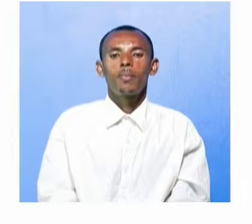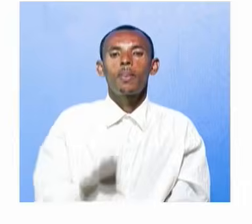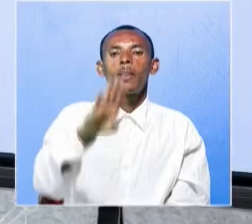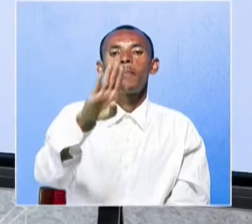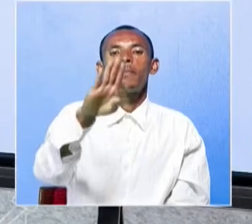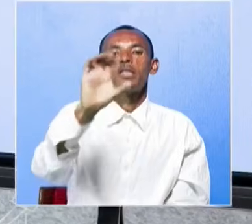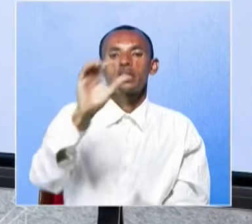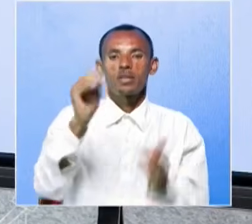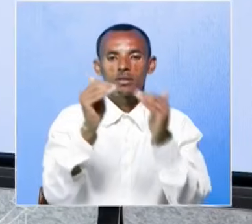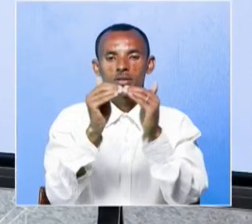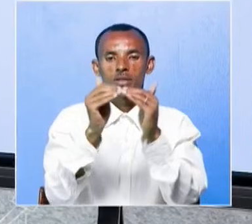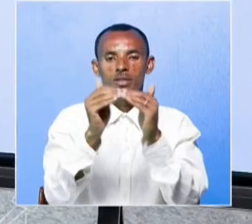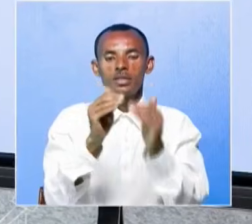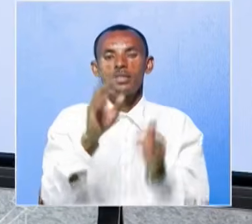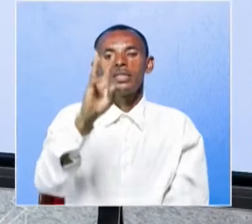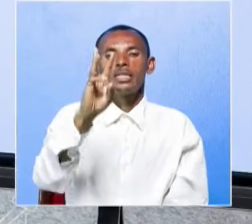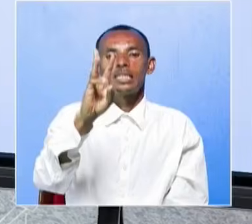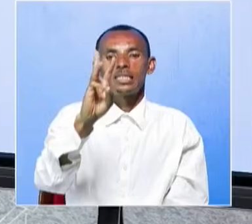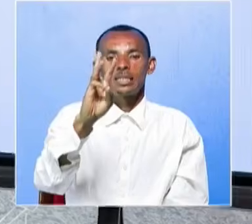BC is 6,